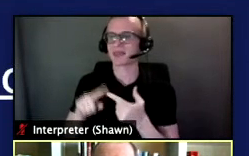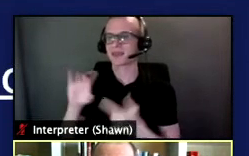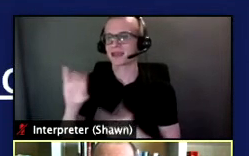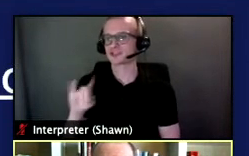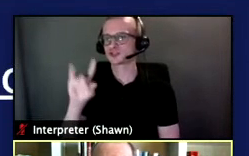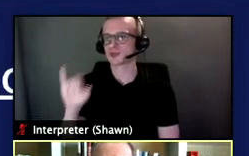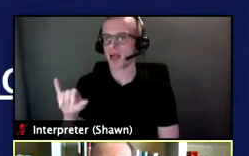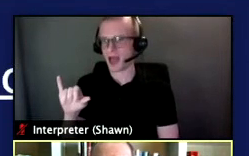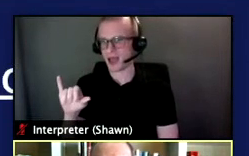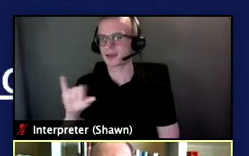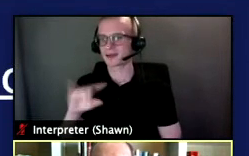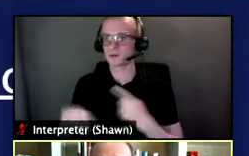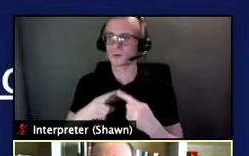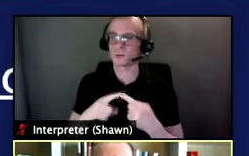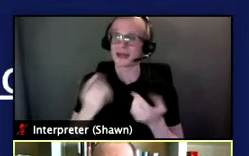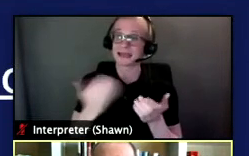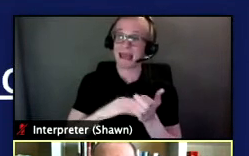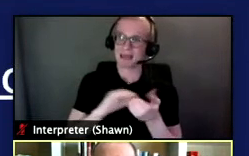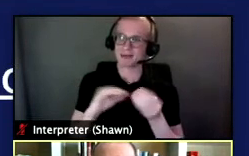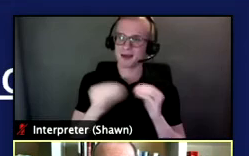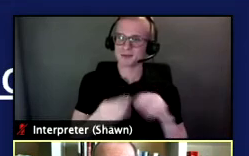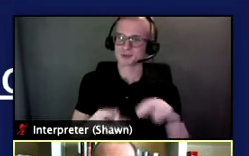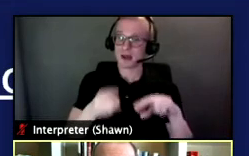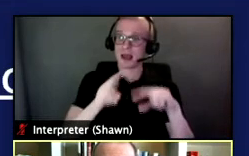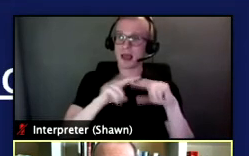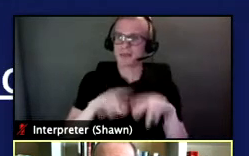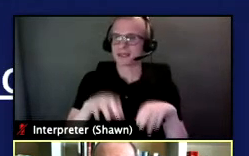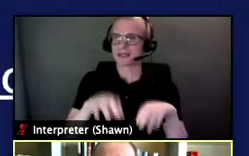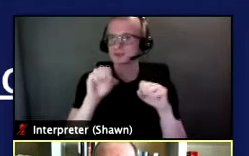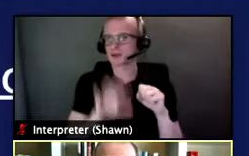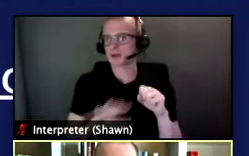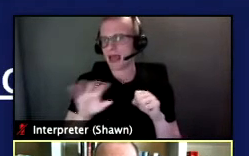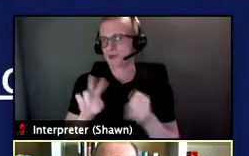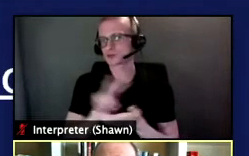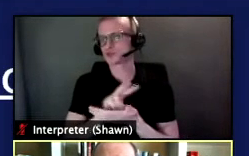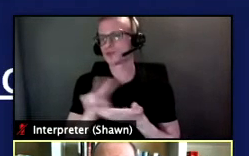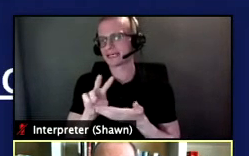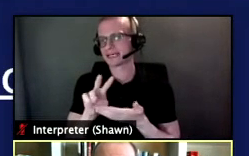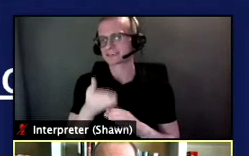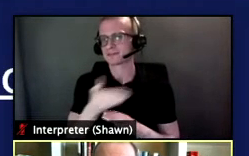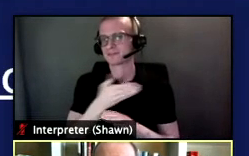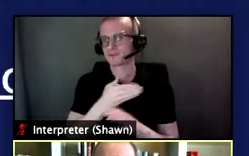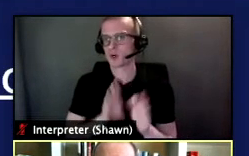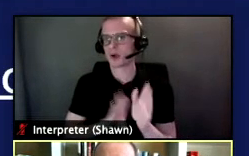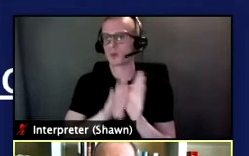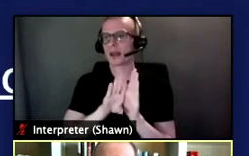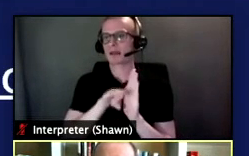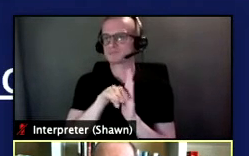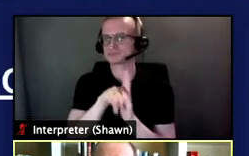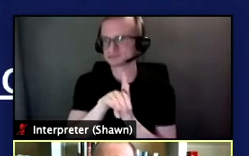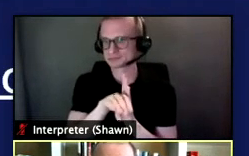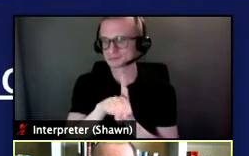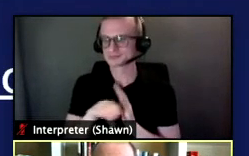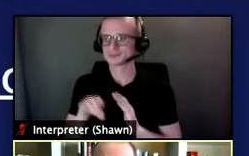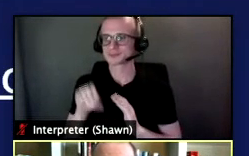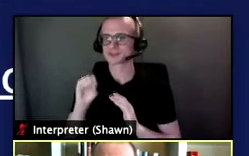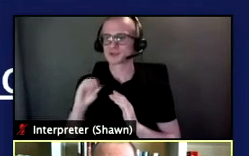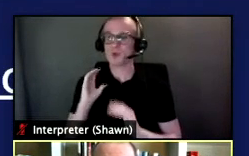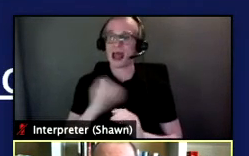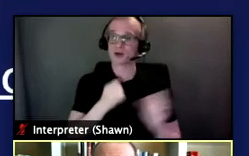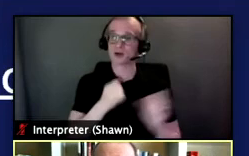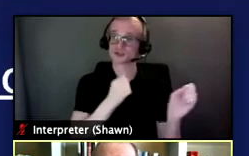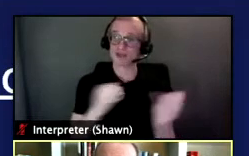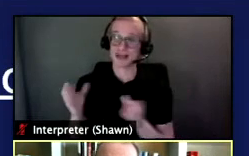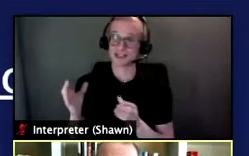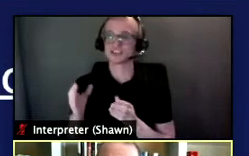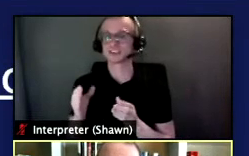2 weeks before we plateaued. So these mitigation strategies take a couple weeks before they translate into a real slowdown of